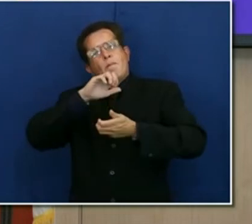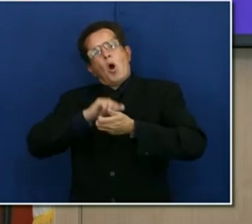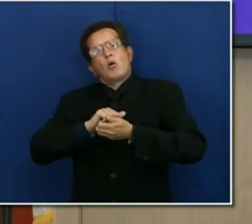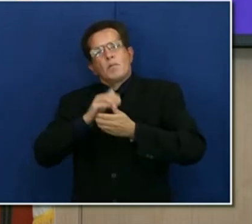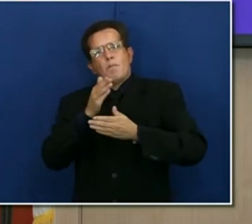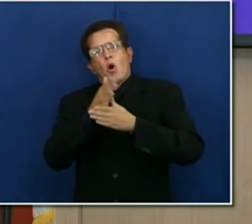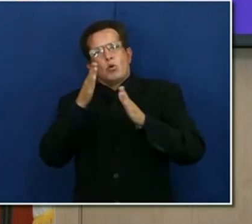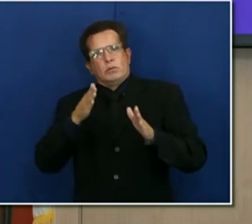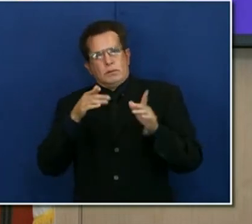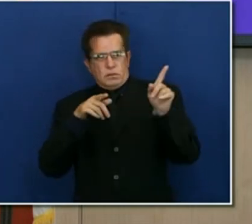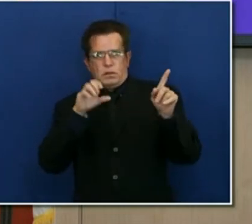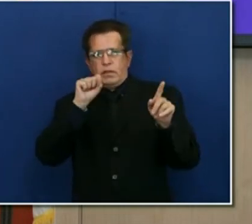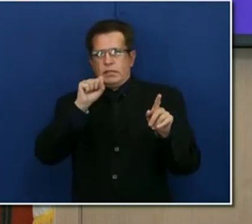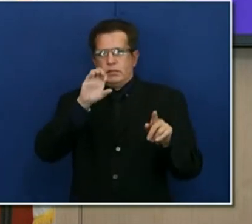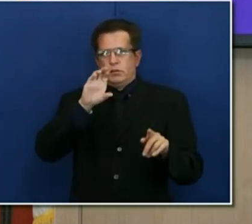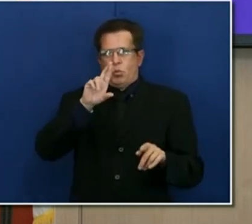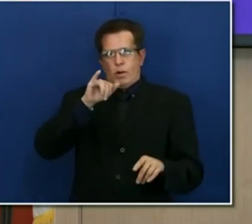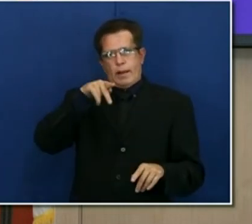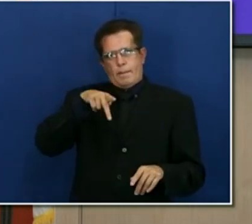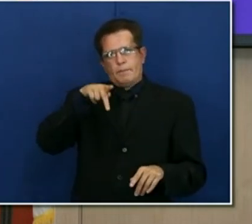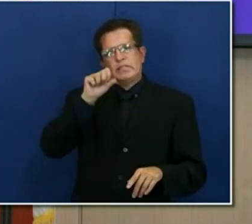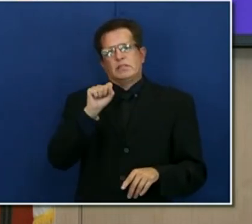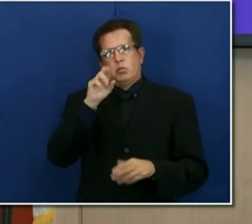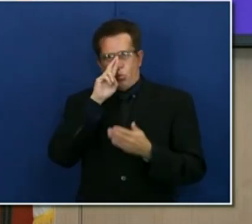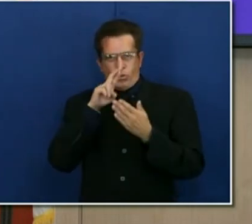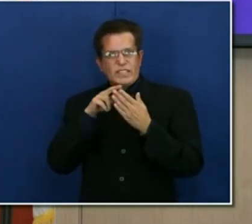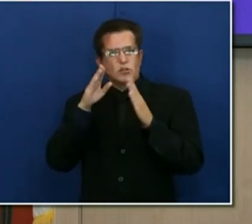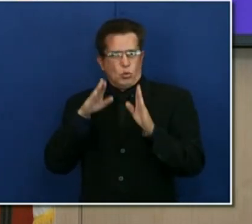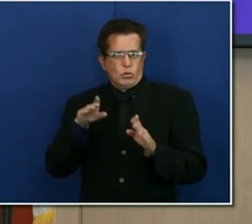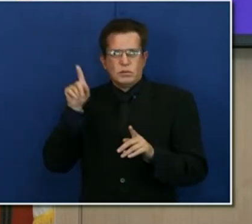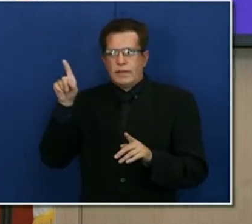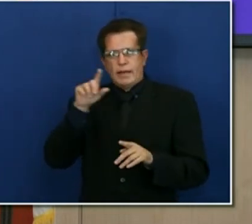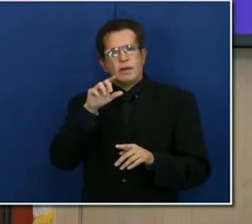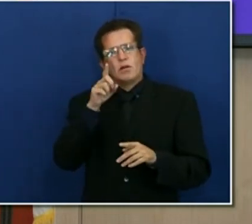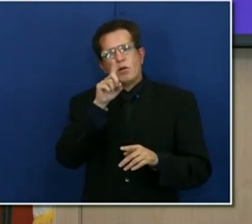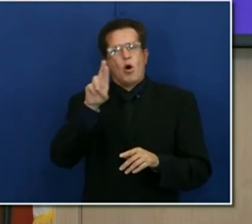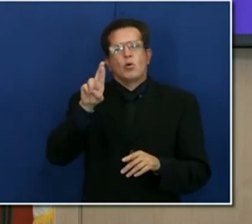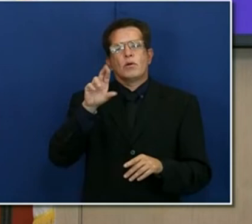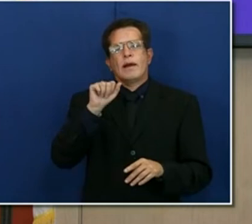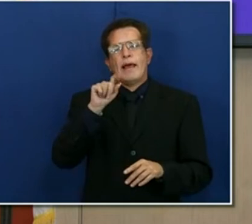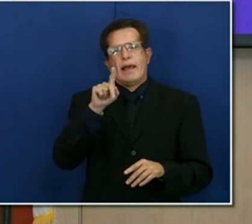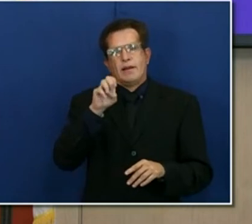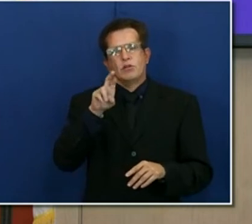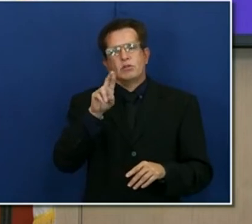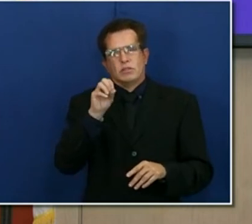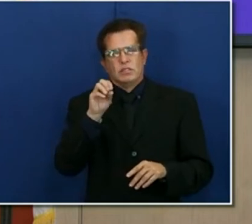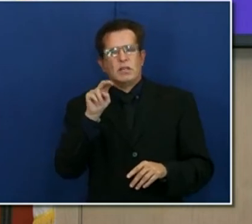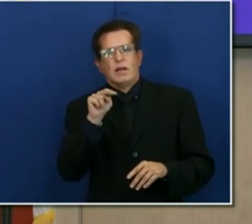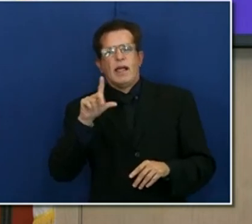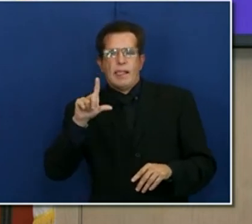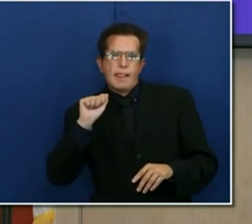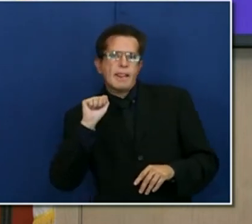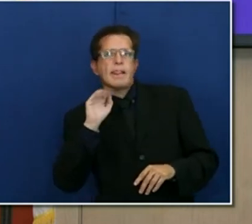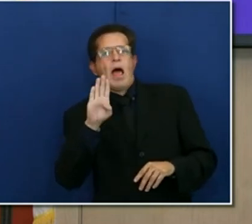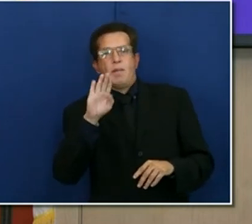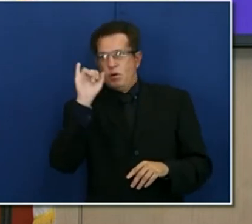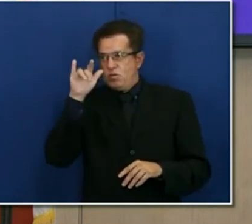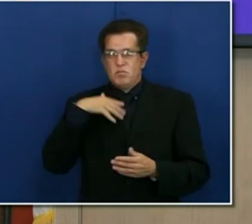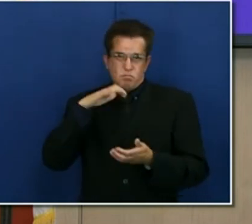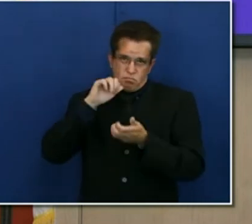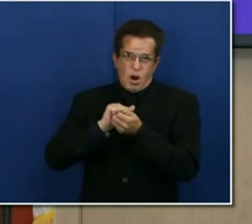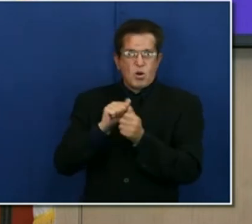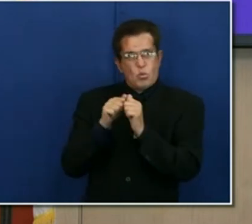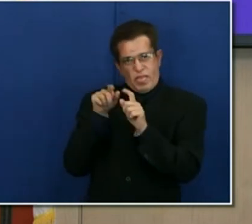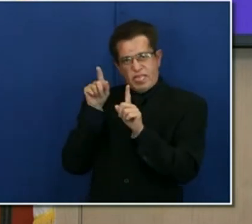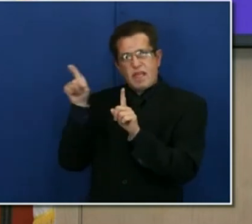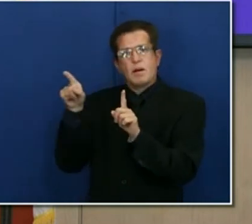specifically Scripps Research and Dr. Christian Anderson's laboratory, to help us do whole genome sequencing of virus, to